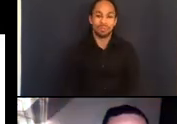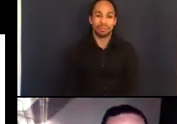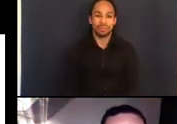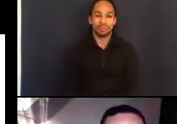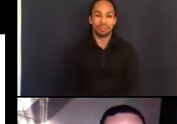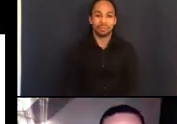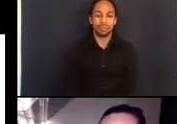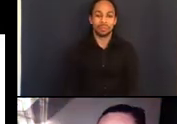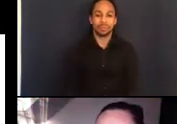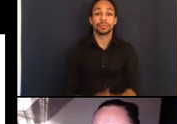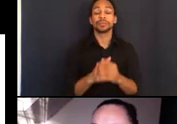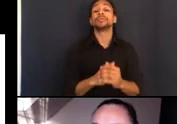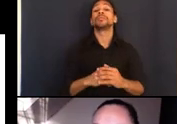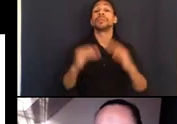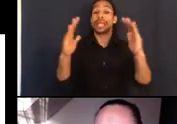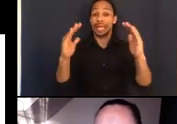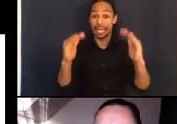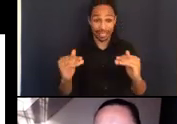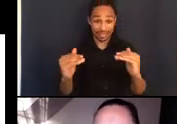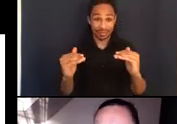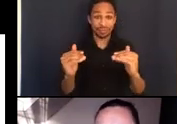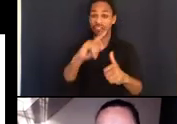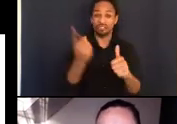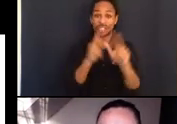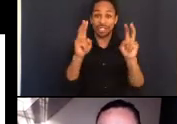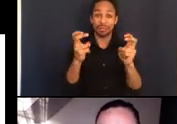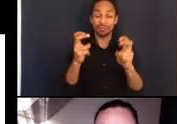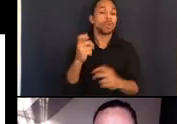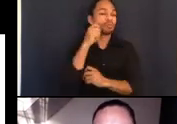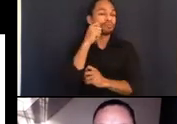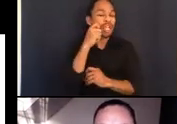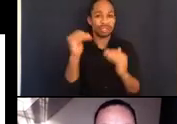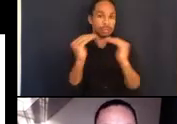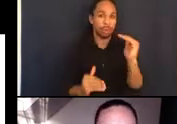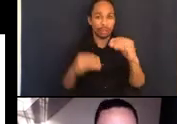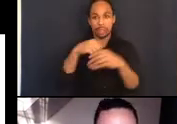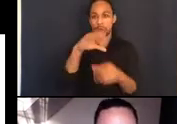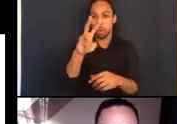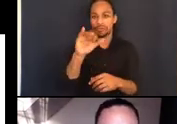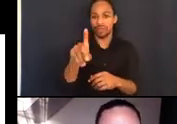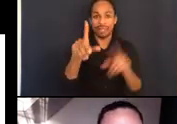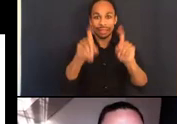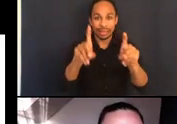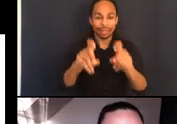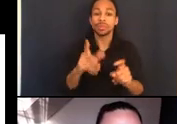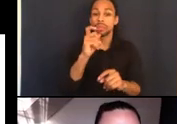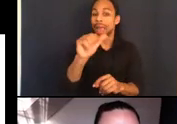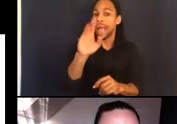Thank you. And next, on the first topic of racial inequalities in COVID testing is Abby McCartney.